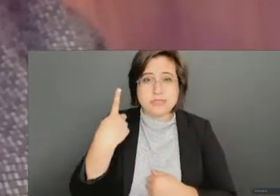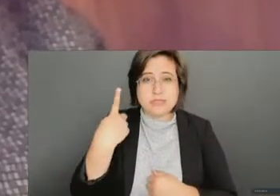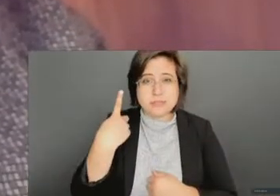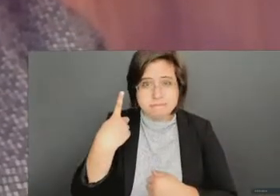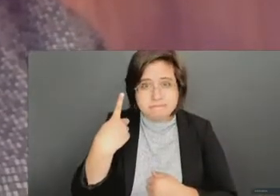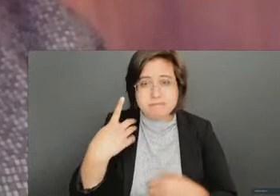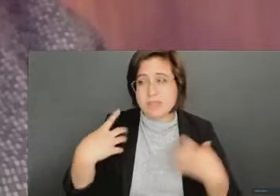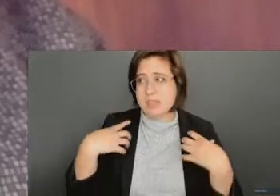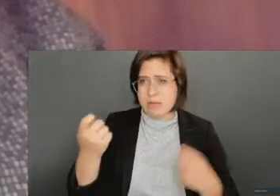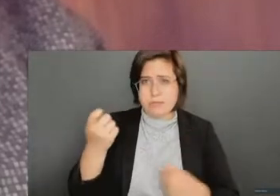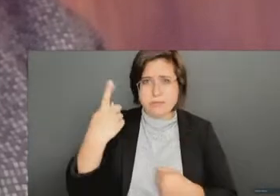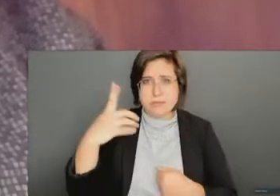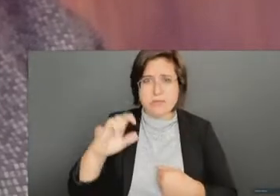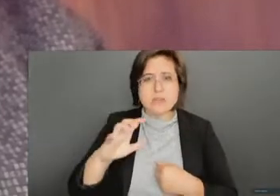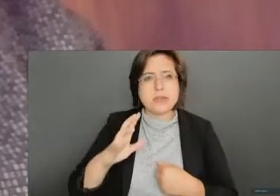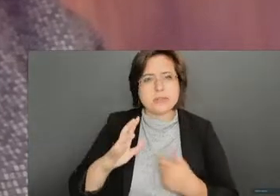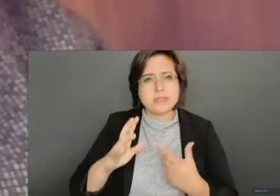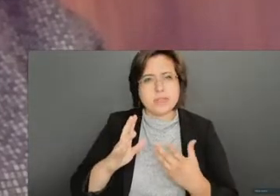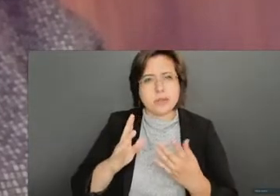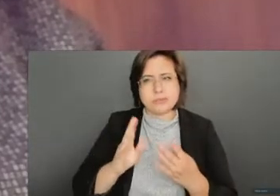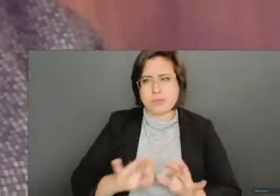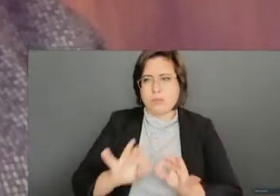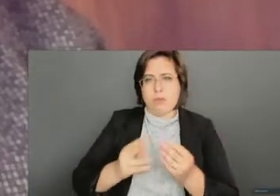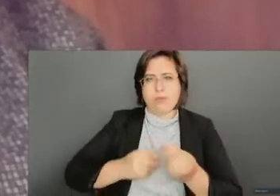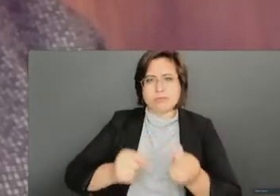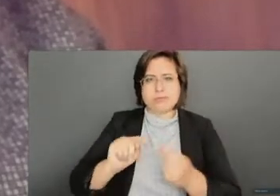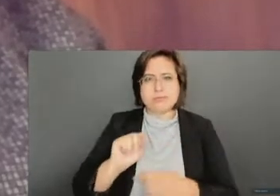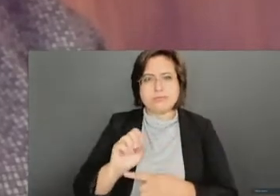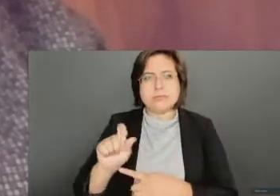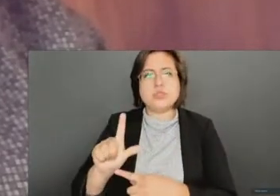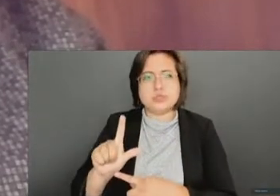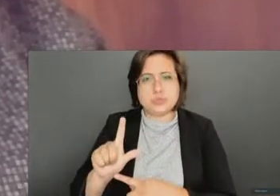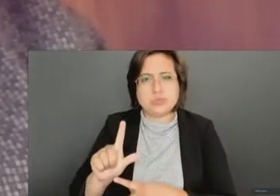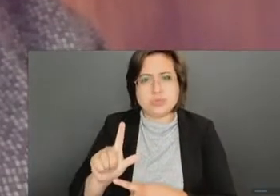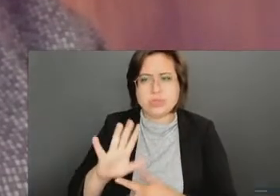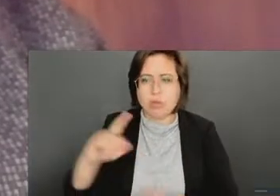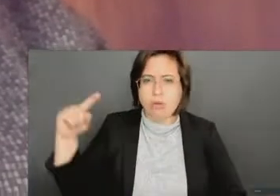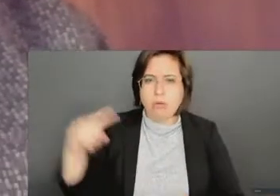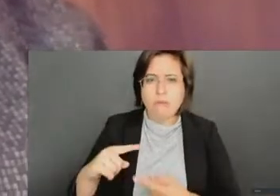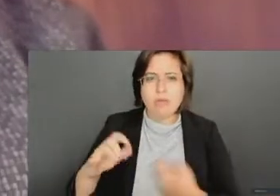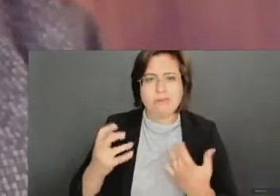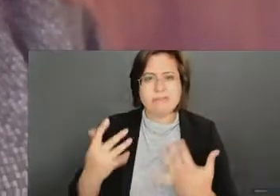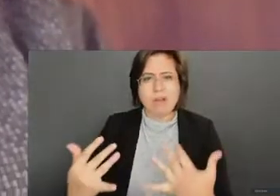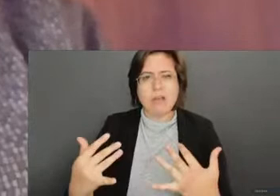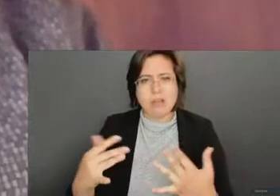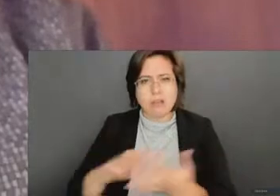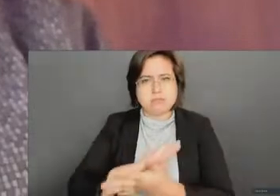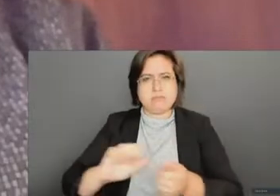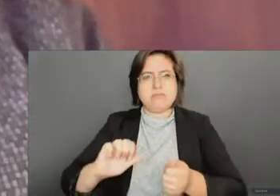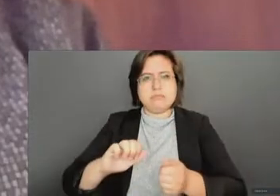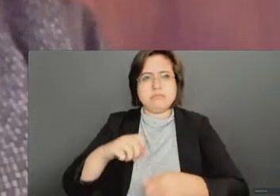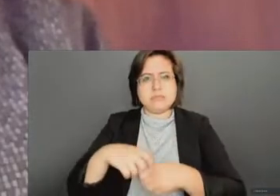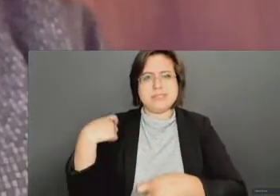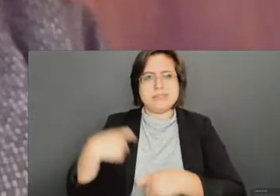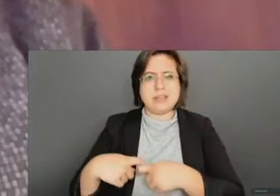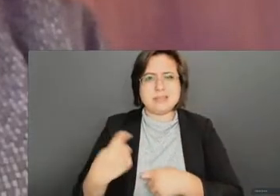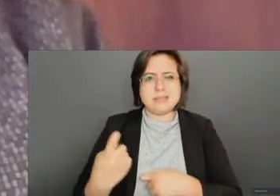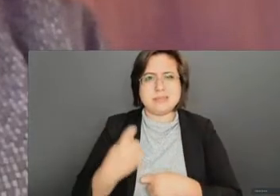is an effective tool to extinguish the fire disaster in the Latinx communities.